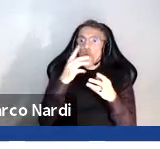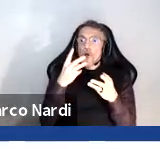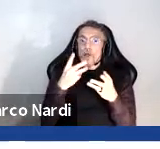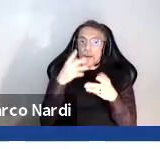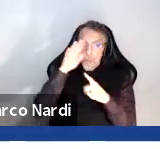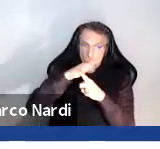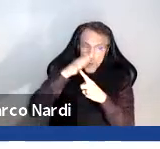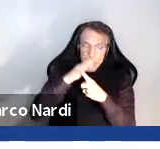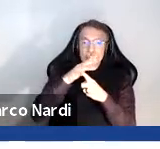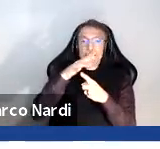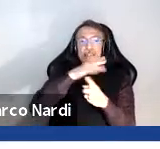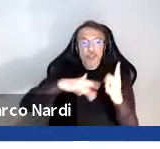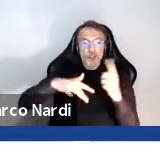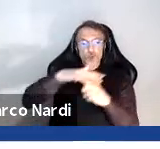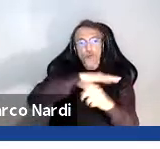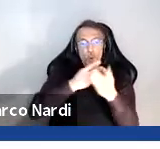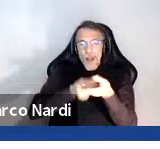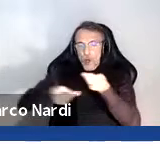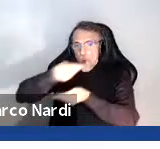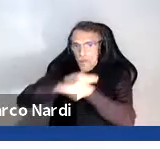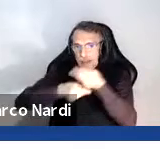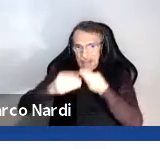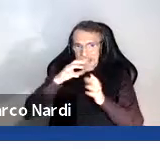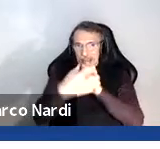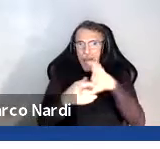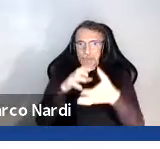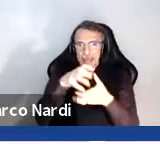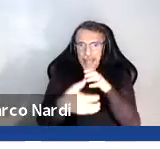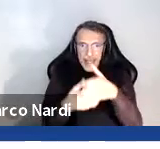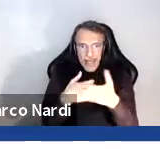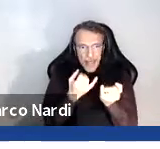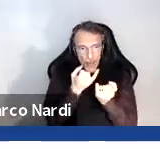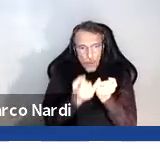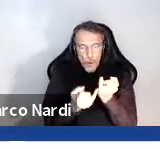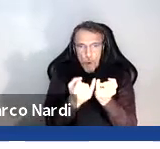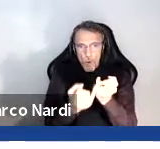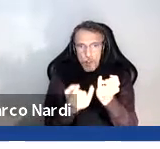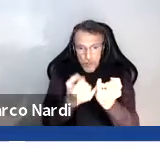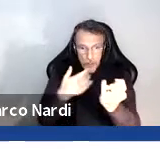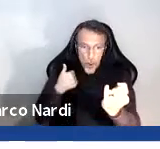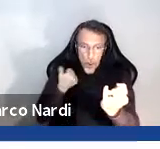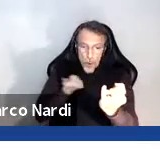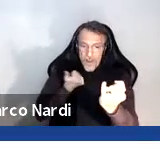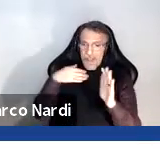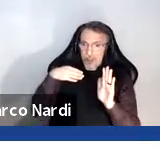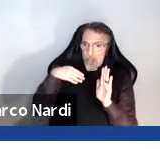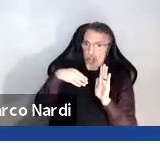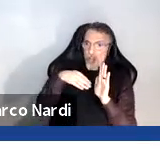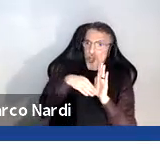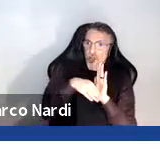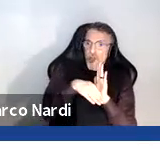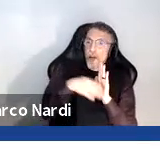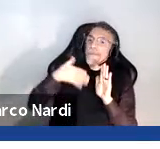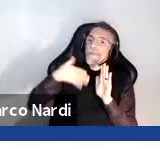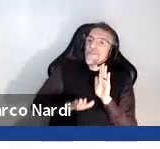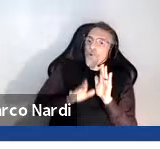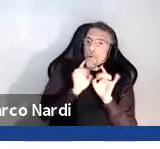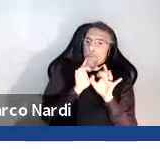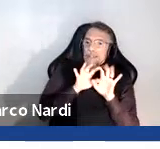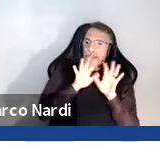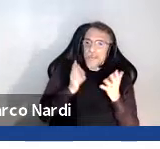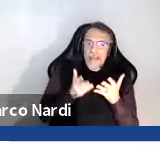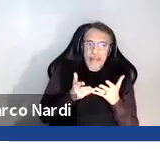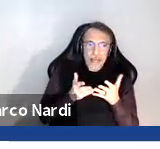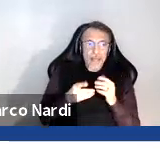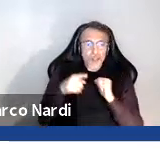in this regard that were deteriorating before the pandemic. The first is, of course, increased